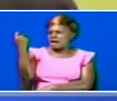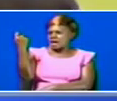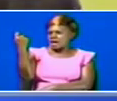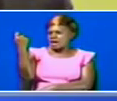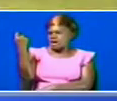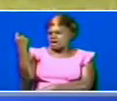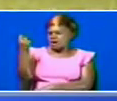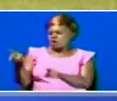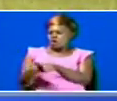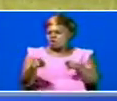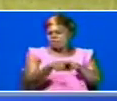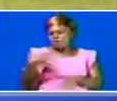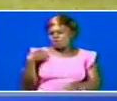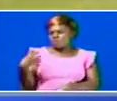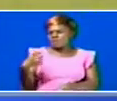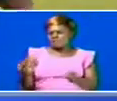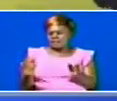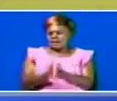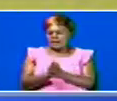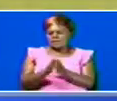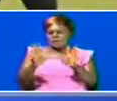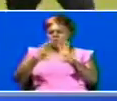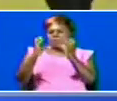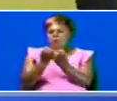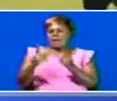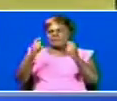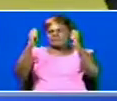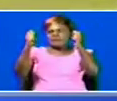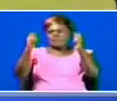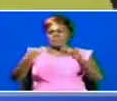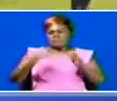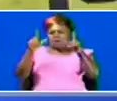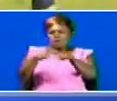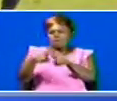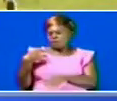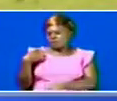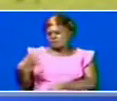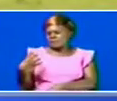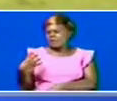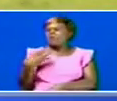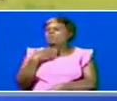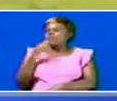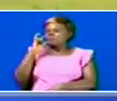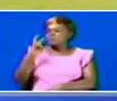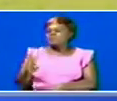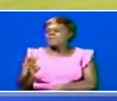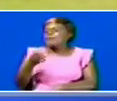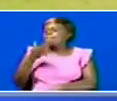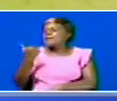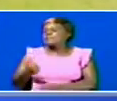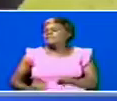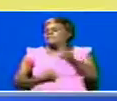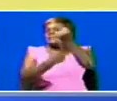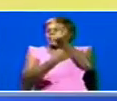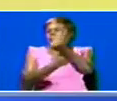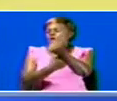of the Commonwealth and the World Cup, and they have qualified for the Commonwealth, and we need to see how best can we support them in